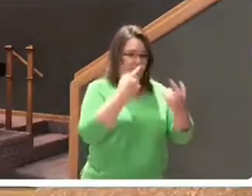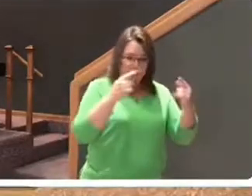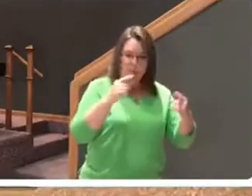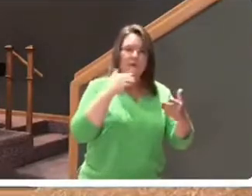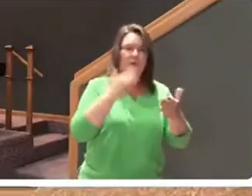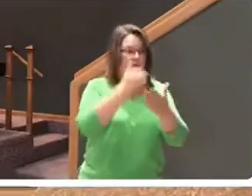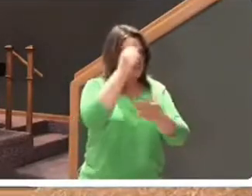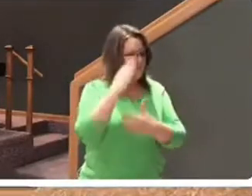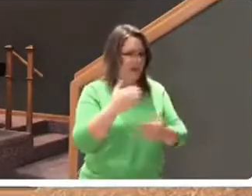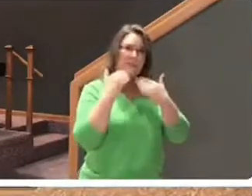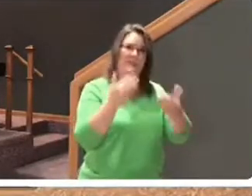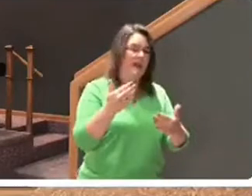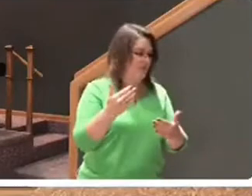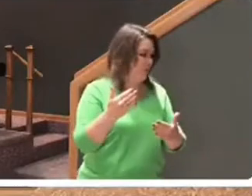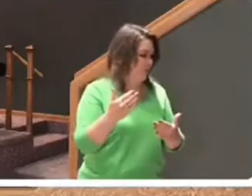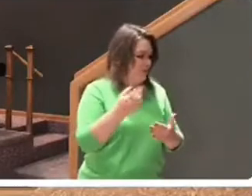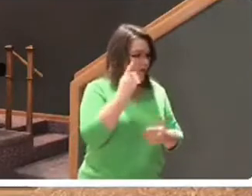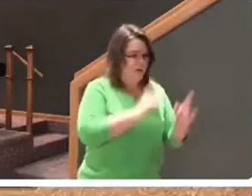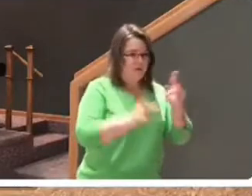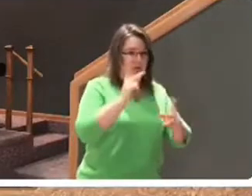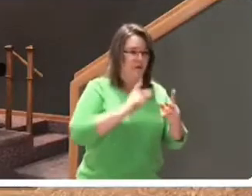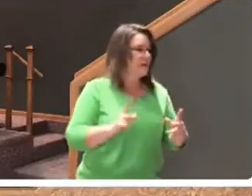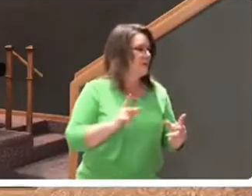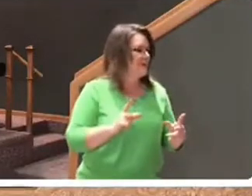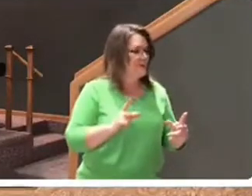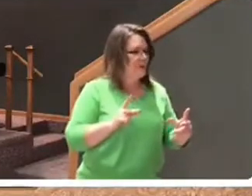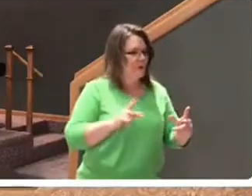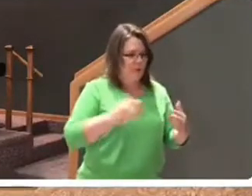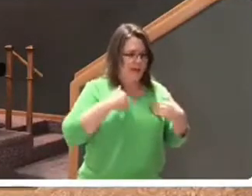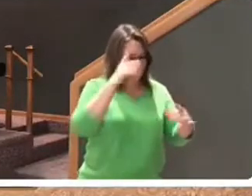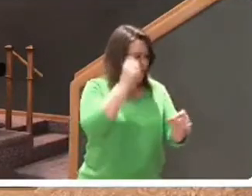of God, and I'm thankful for those who took the leap.